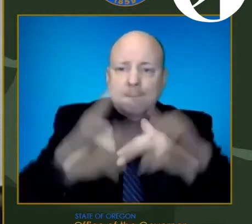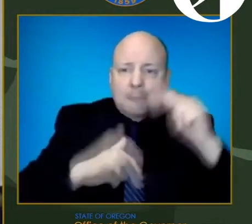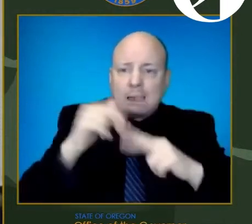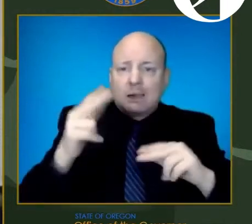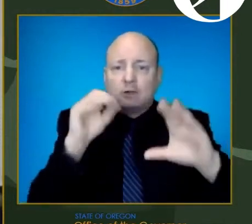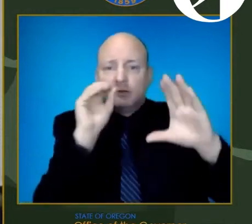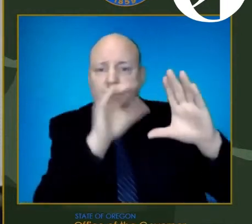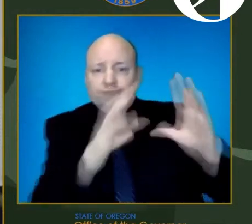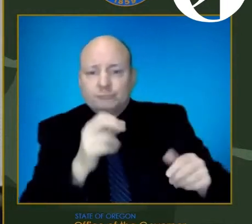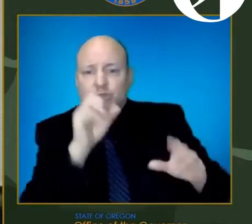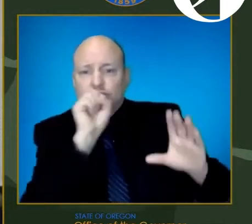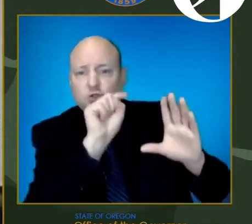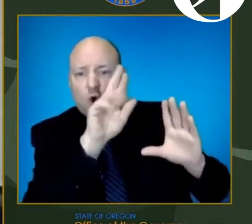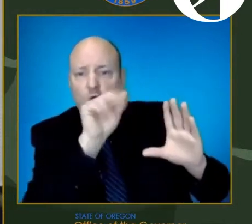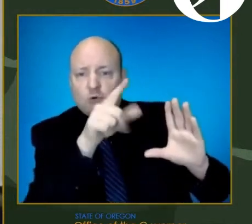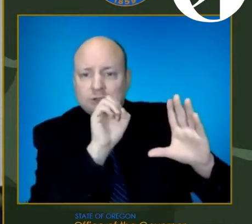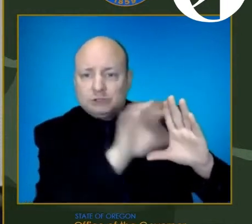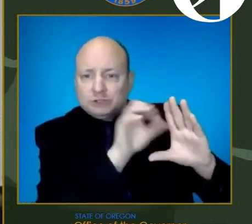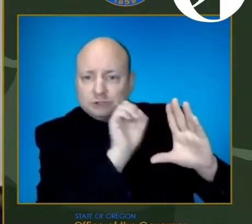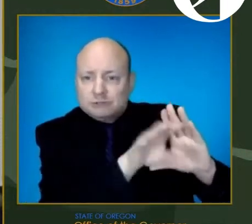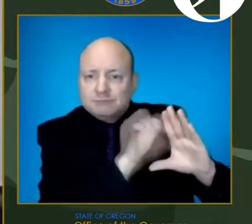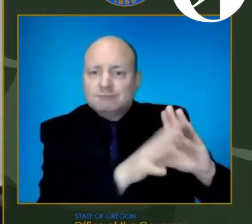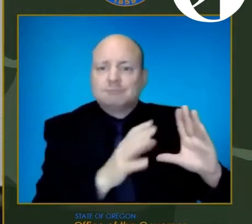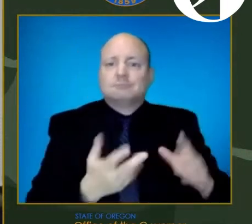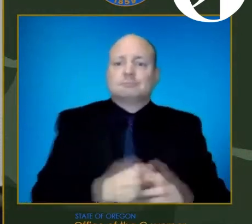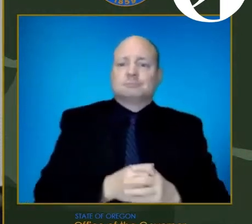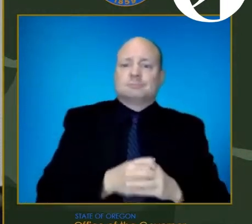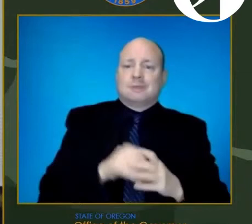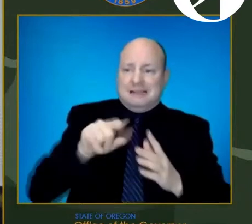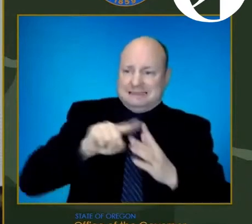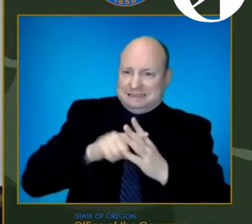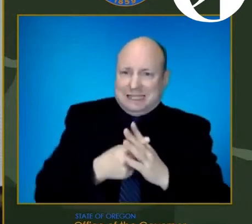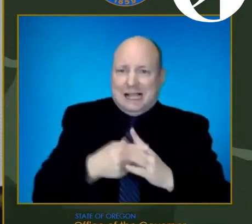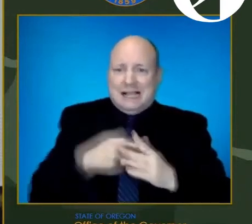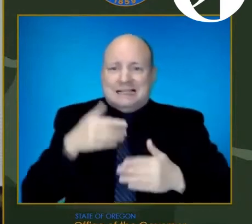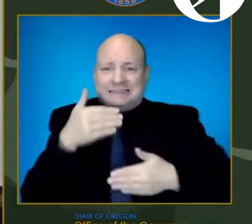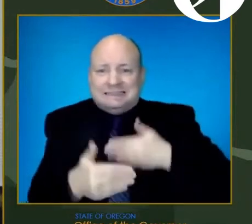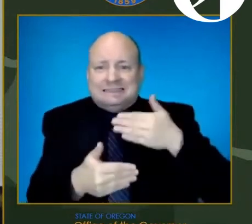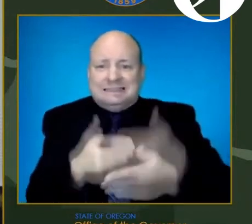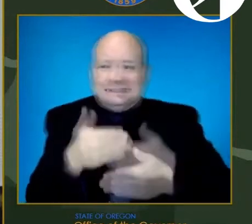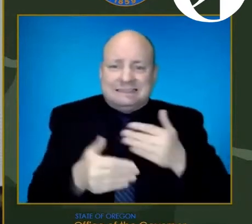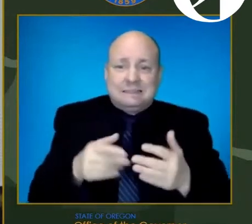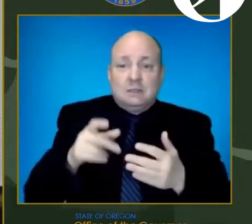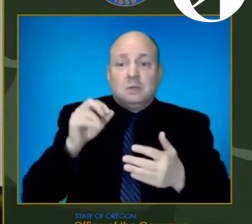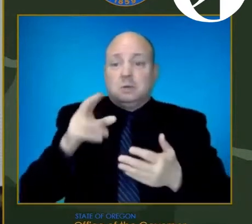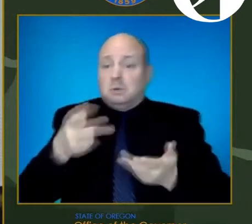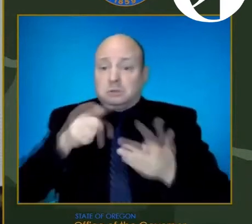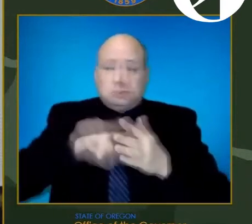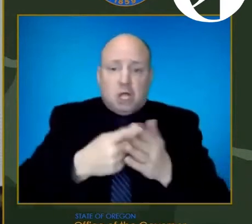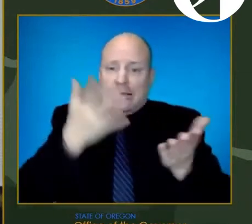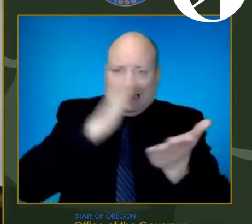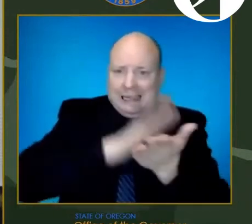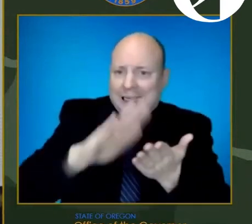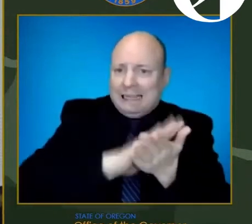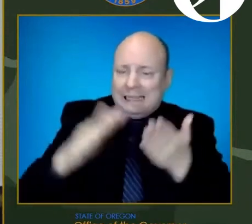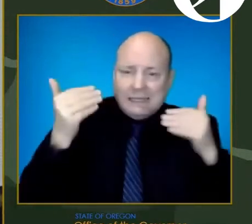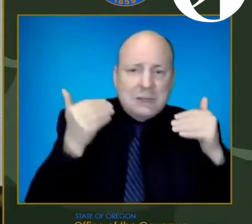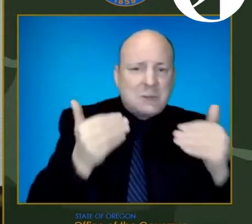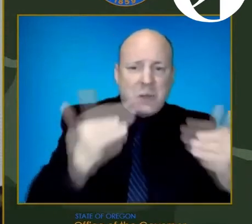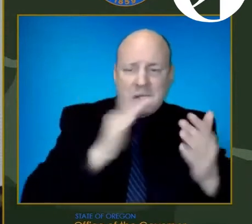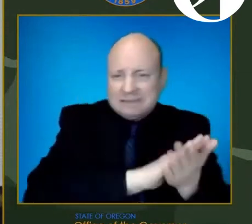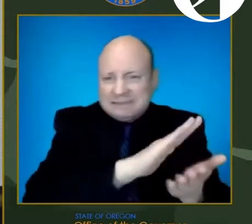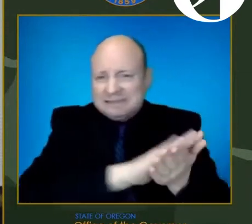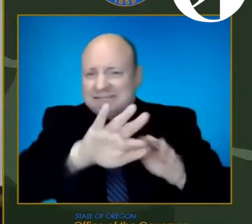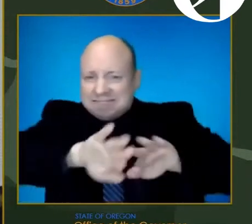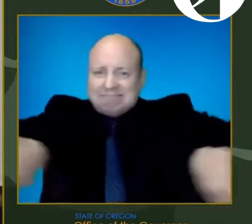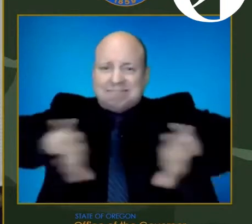that they have something to start with, or to start cleaning up their property. Things as simple as